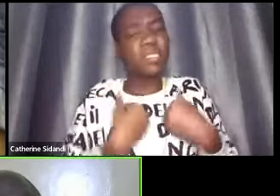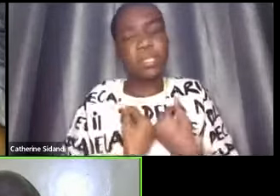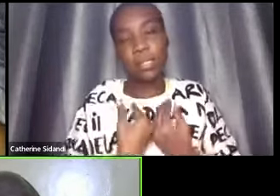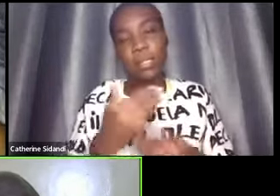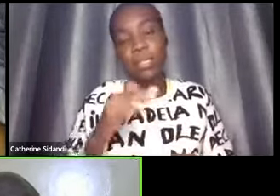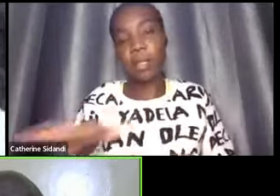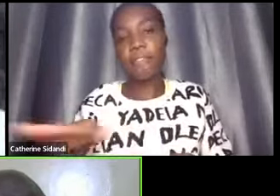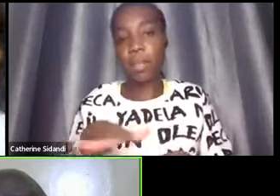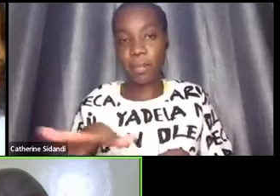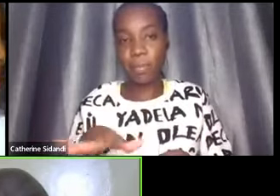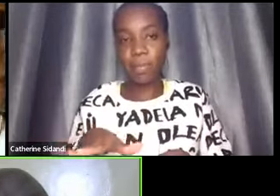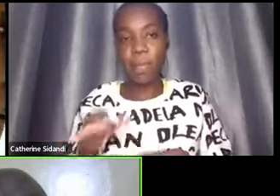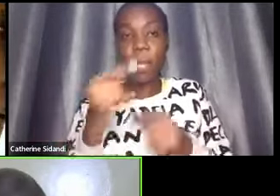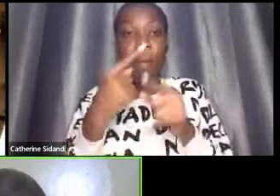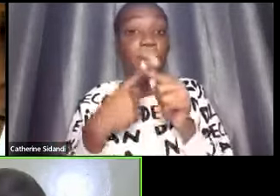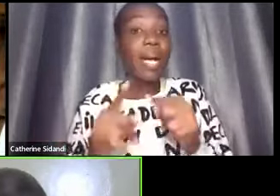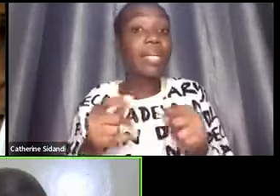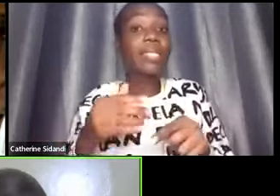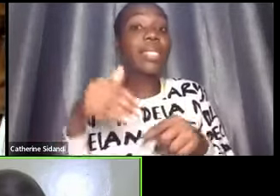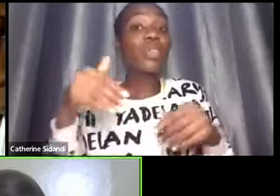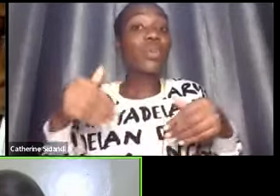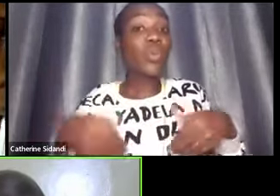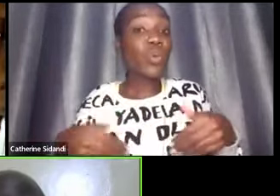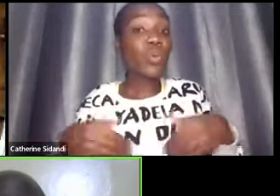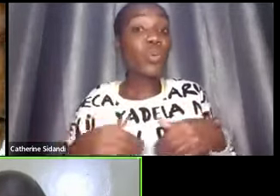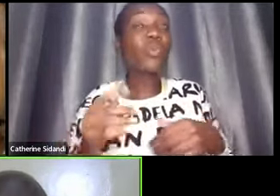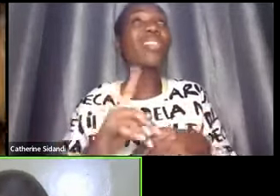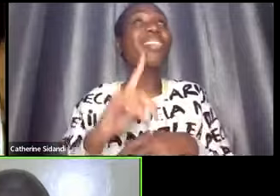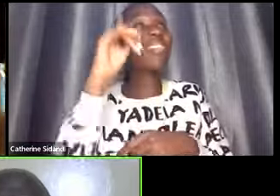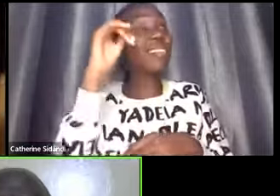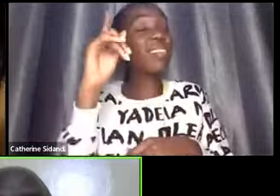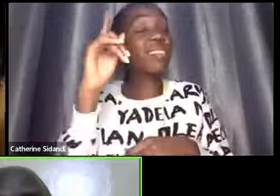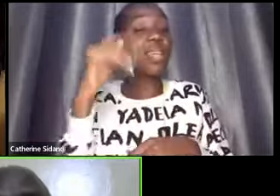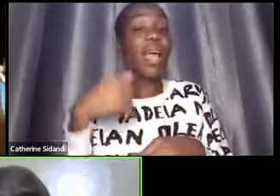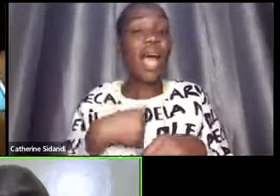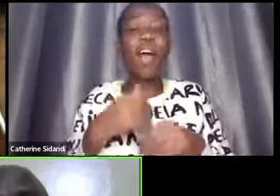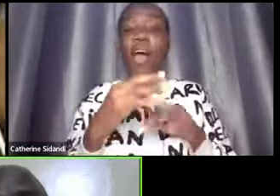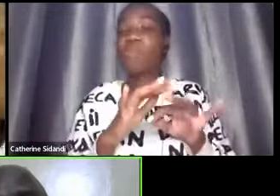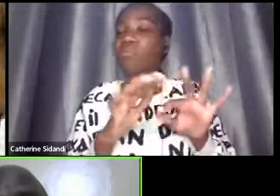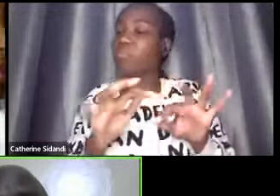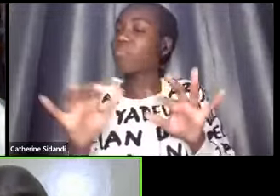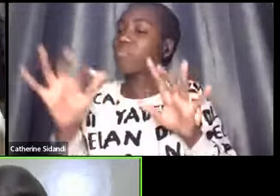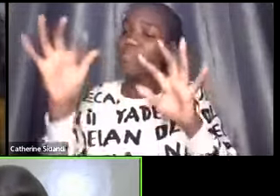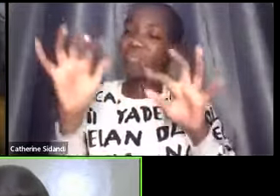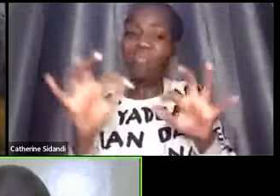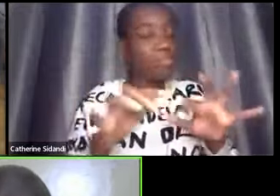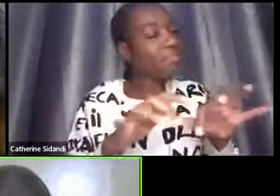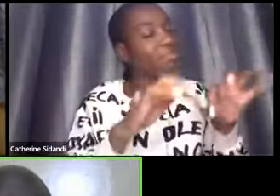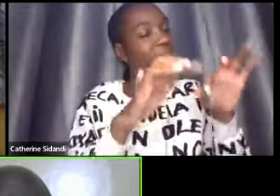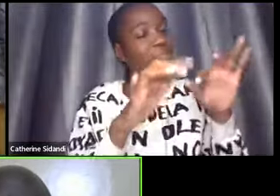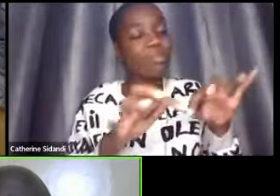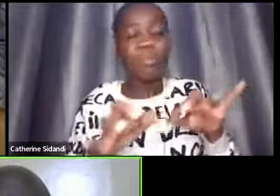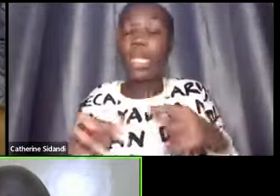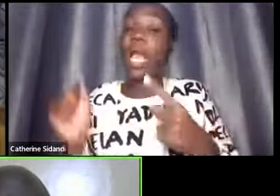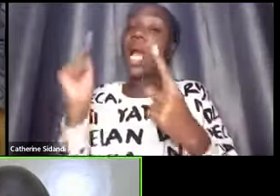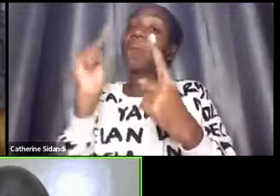But the young man upstairs had a piano. So he would play the piano up to almost midnight every day.